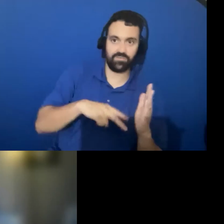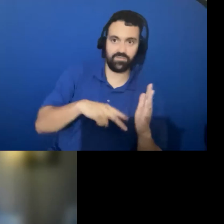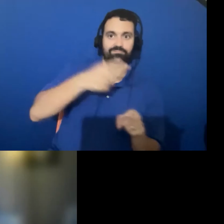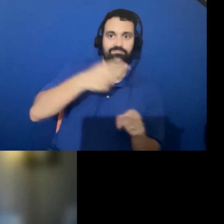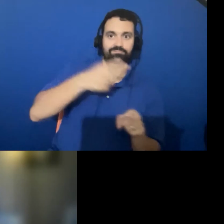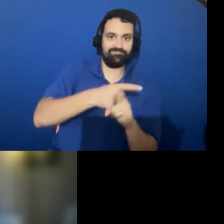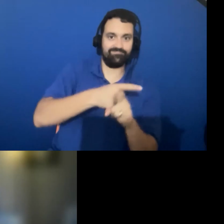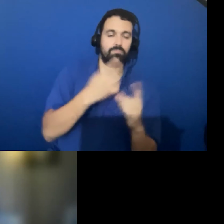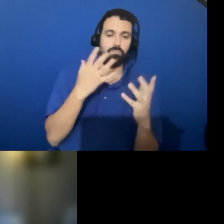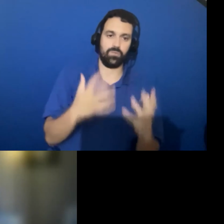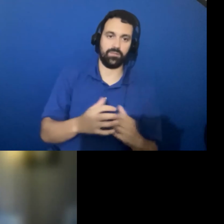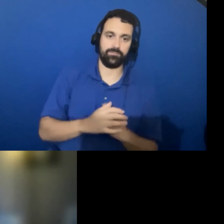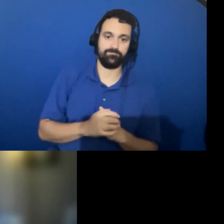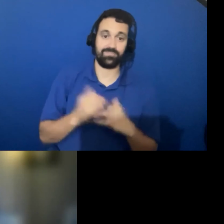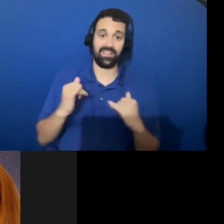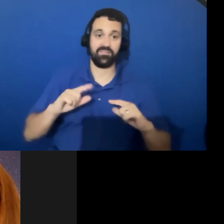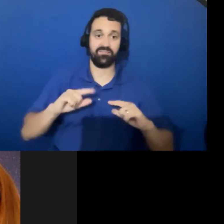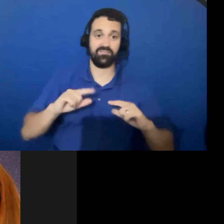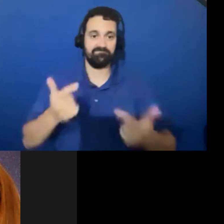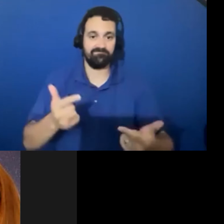we can look at Moodle.